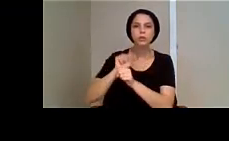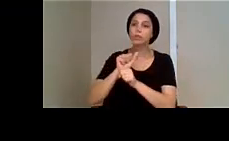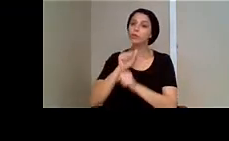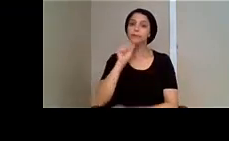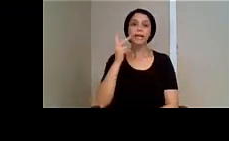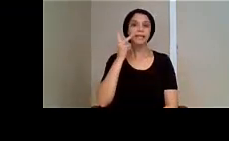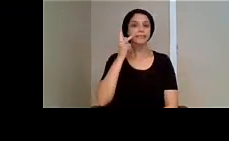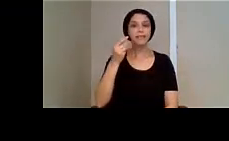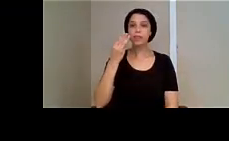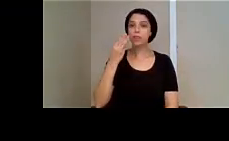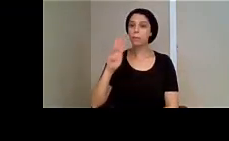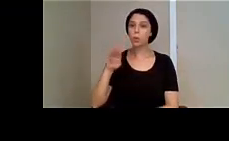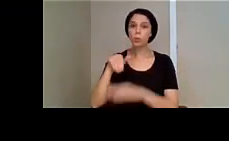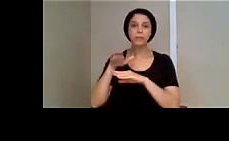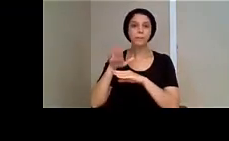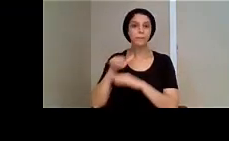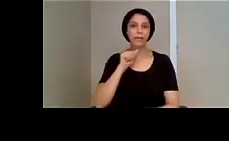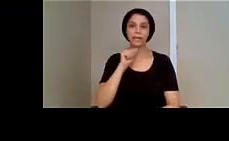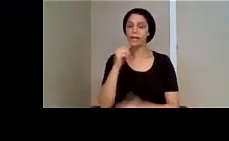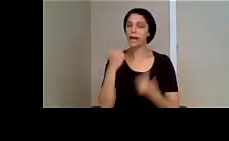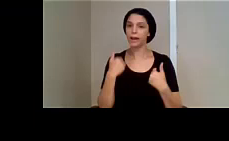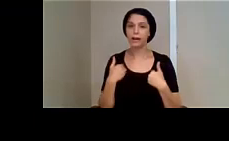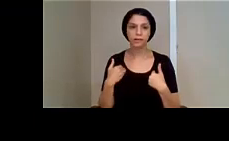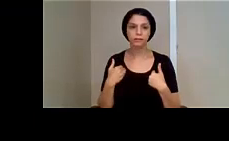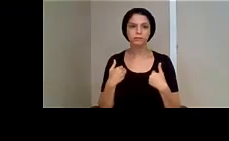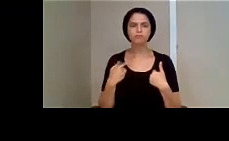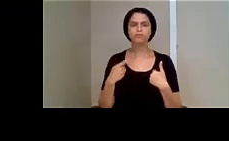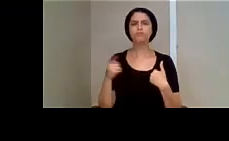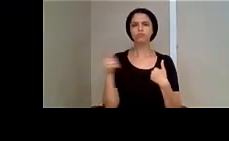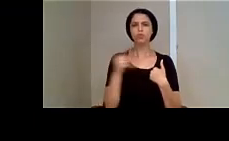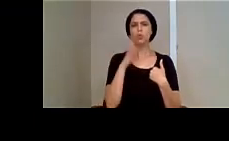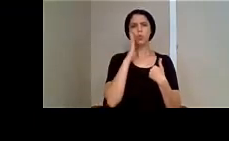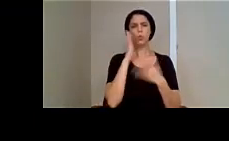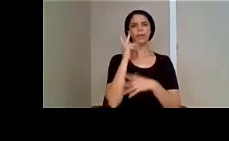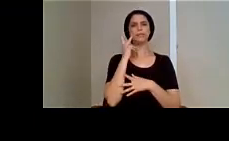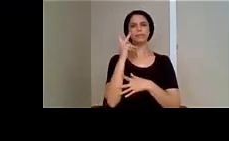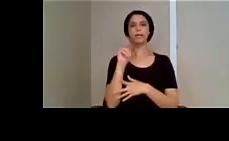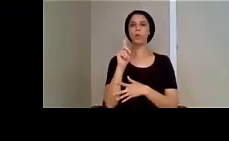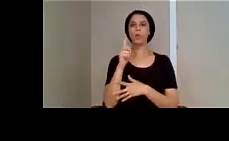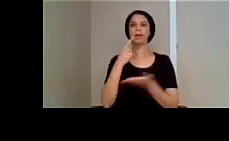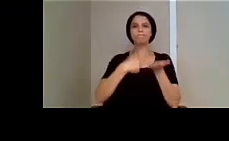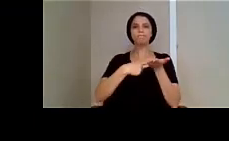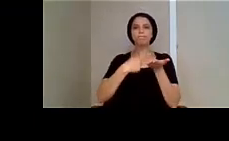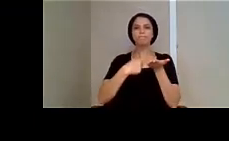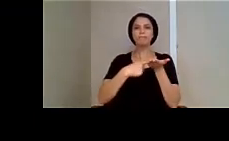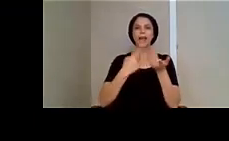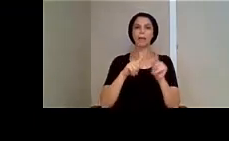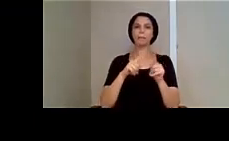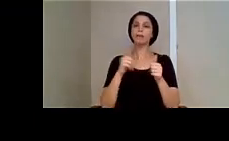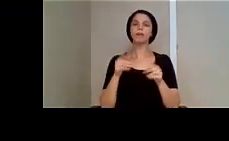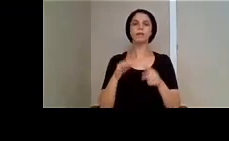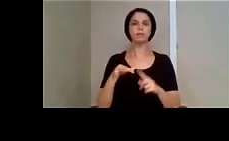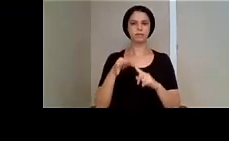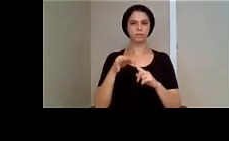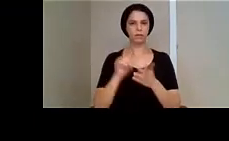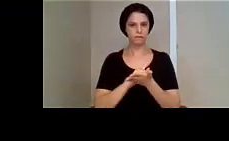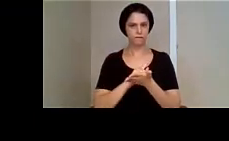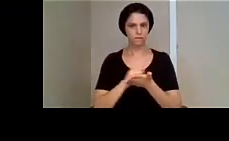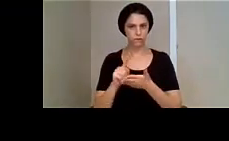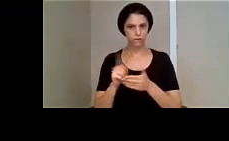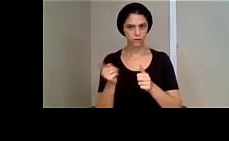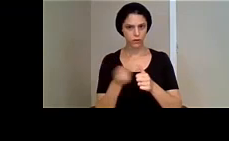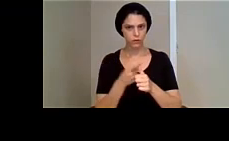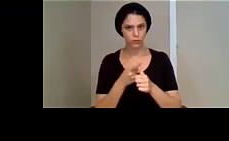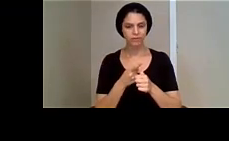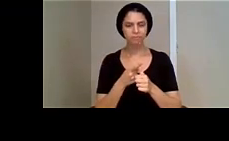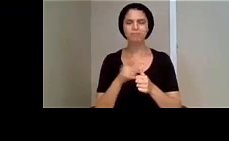different. The purpose of this assignment, you may see some of these discussions happen within the first week of school, kind of like as a